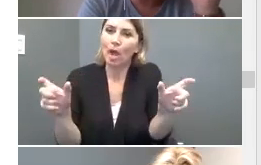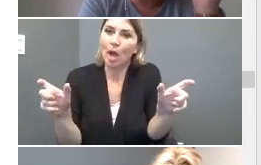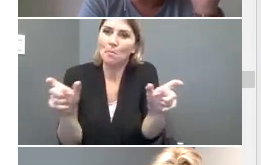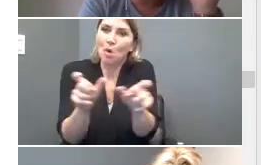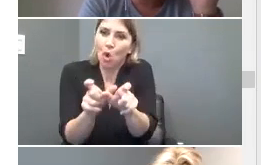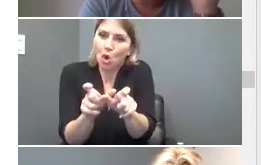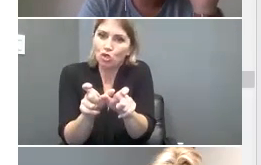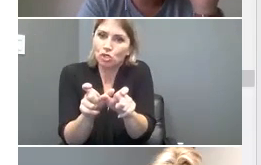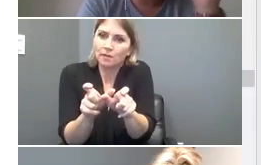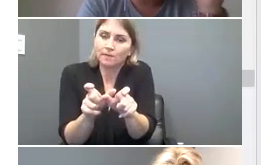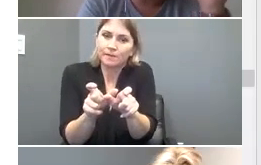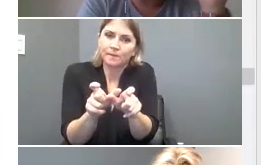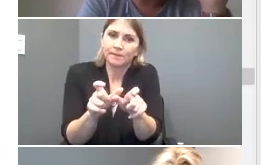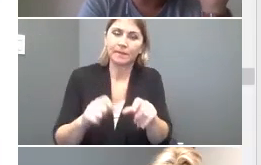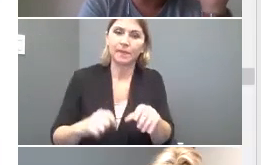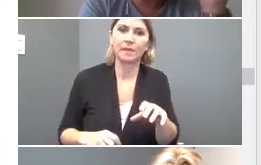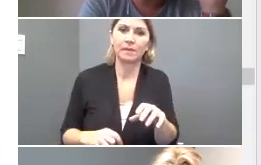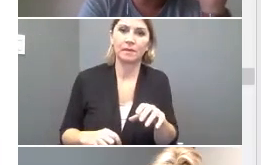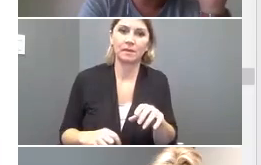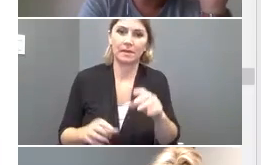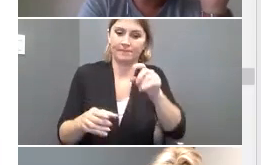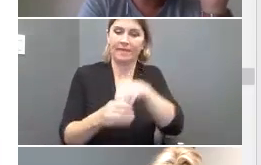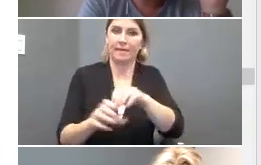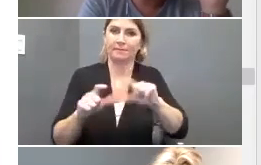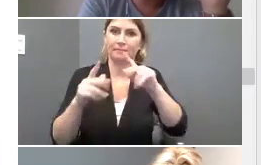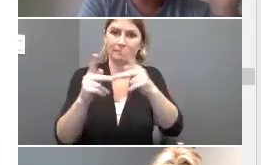arrays in place. We call that as